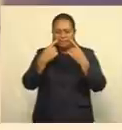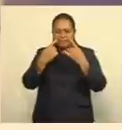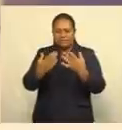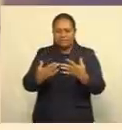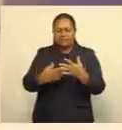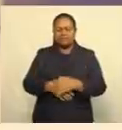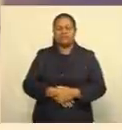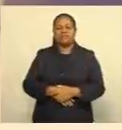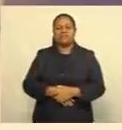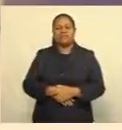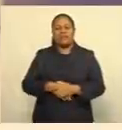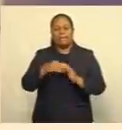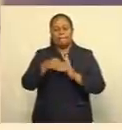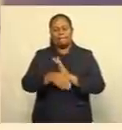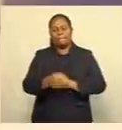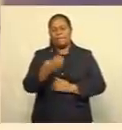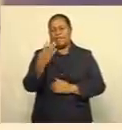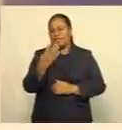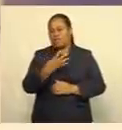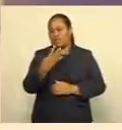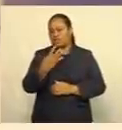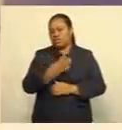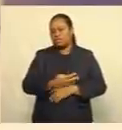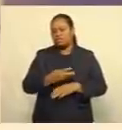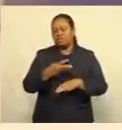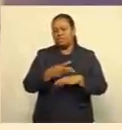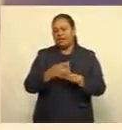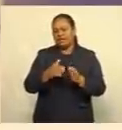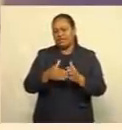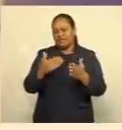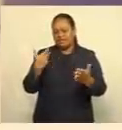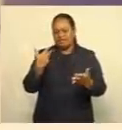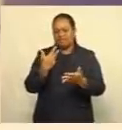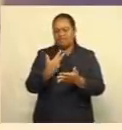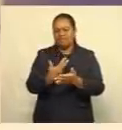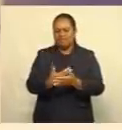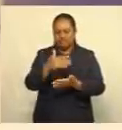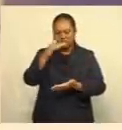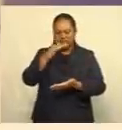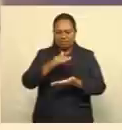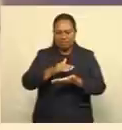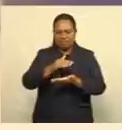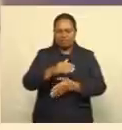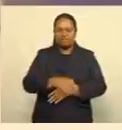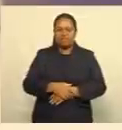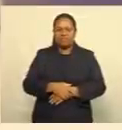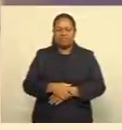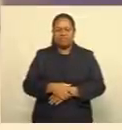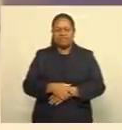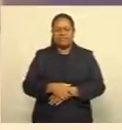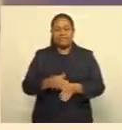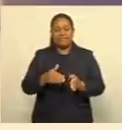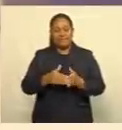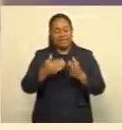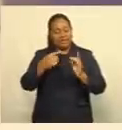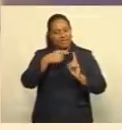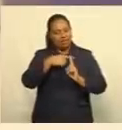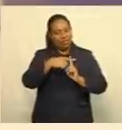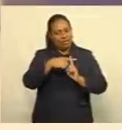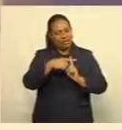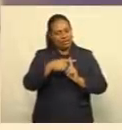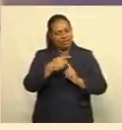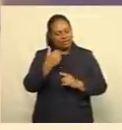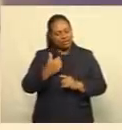hovered below a 14th-month peak last month, reducing the greenback's yield attraction. On the positive side are the hopes